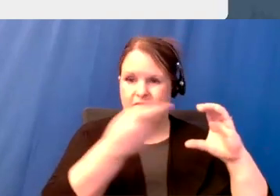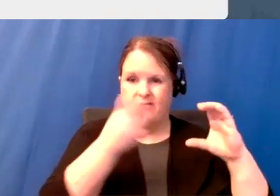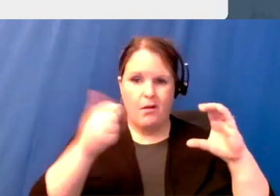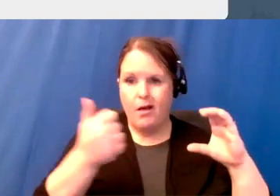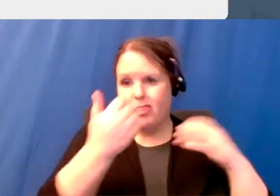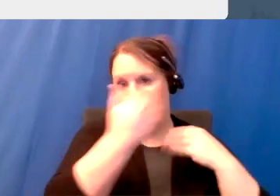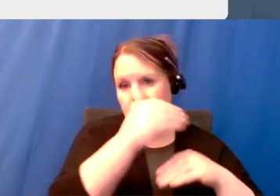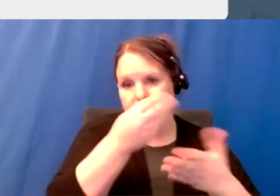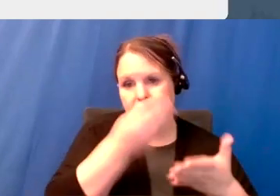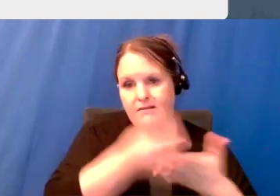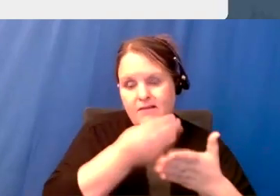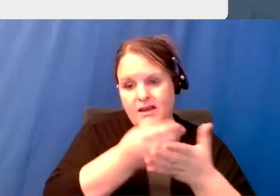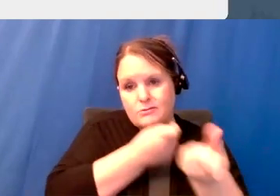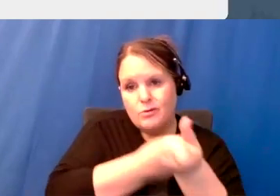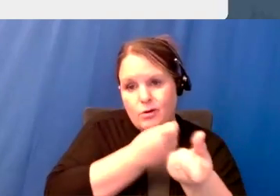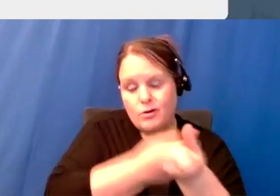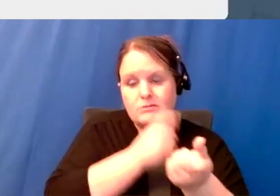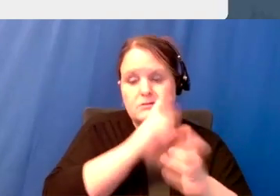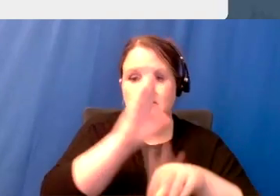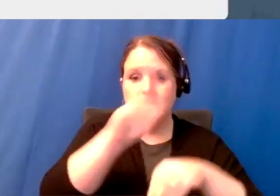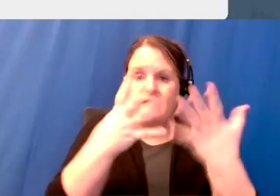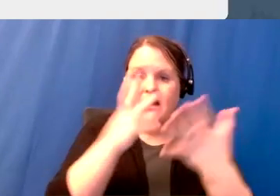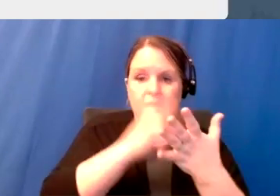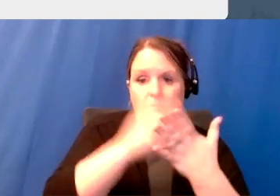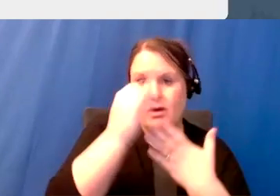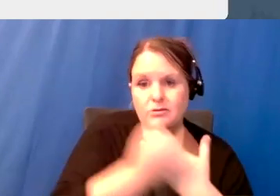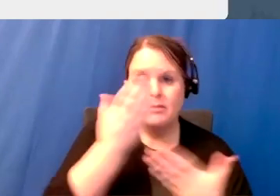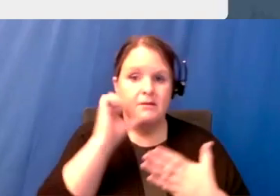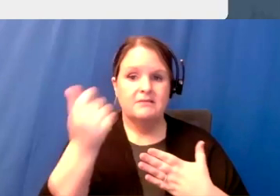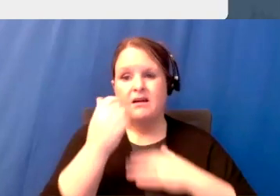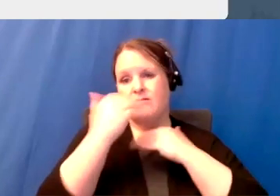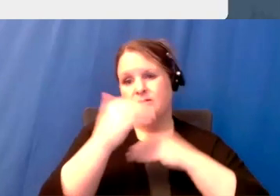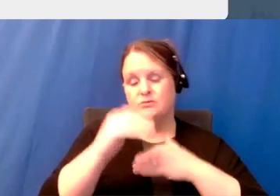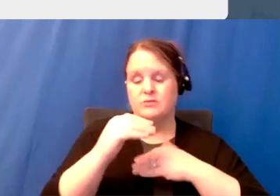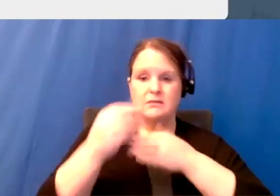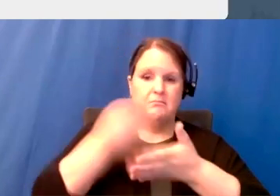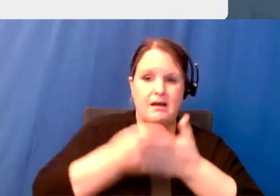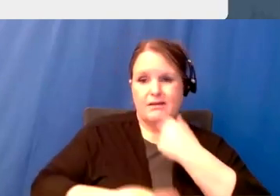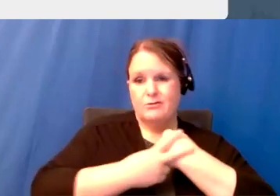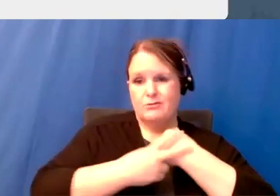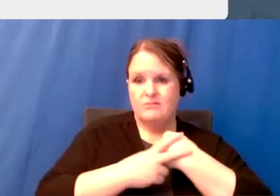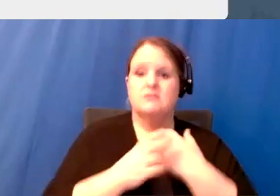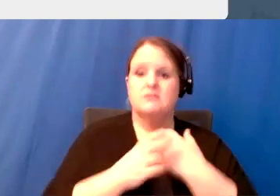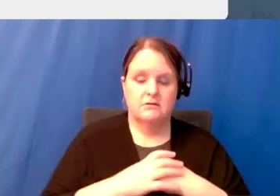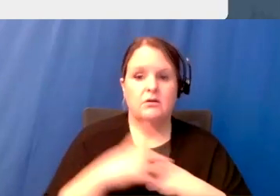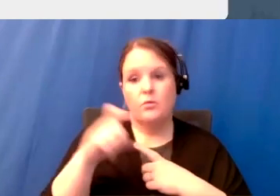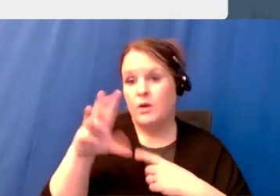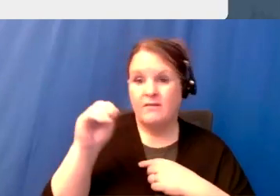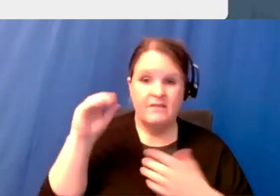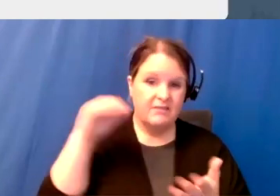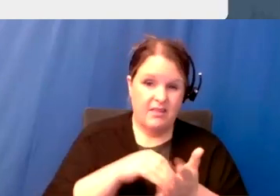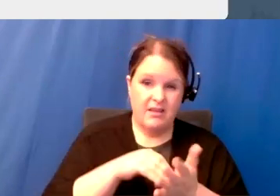restricted funding sources that are funding this project, or maybe some of our unrestricted reserves. So